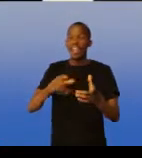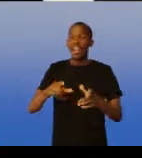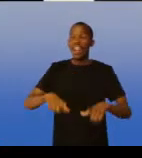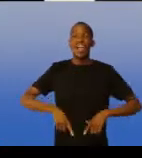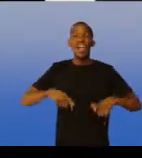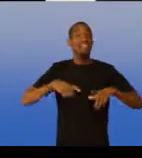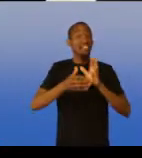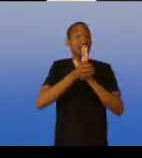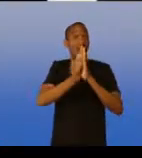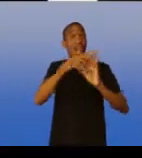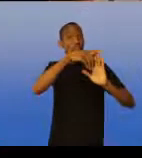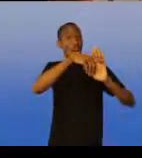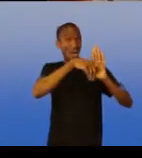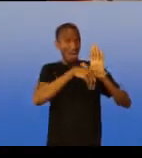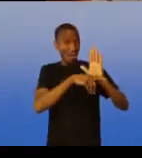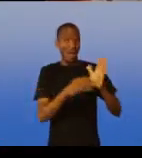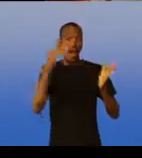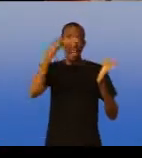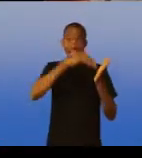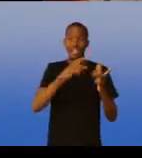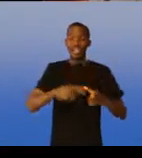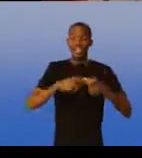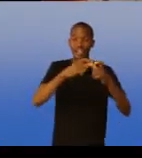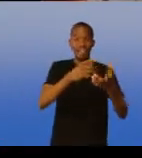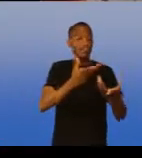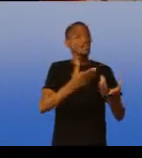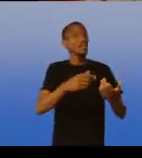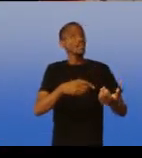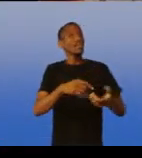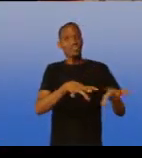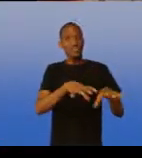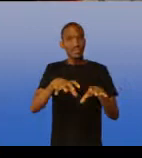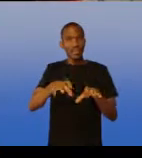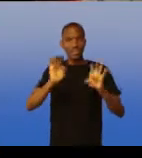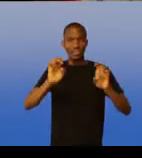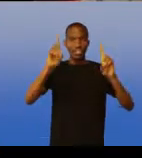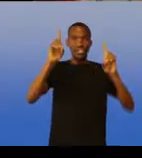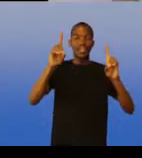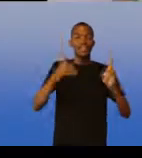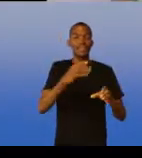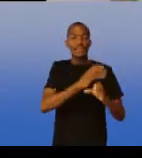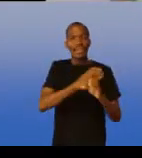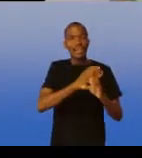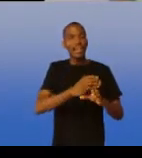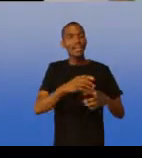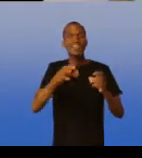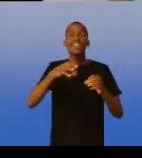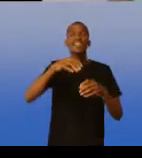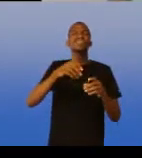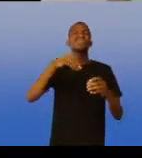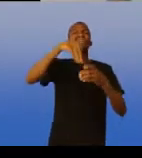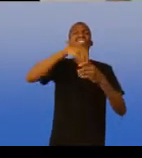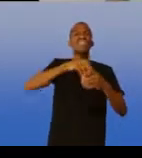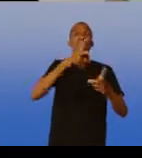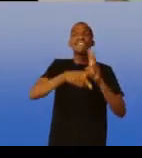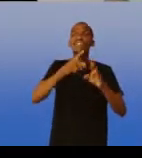skills programs. They are also provided with early childhood, particularly for children with caregivers who are in the remote areas and have no